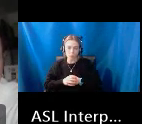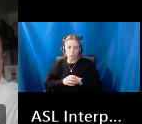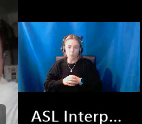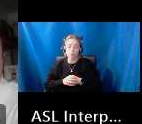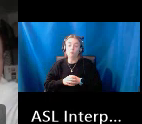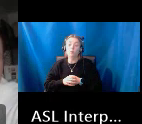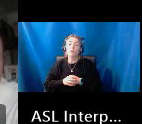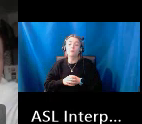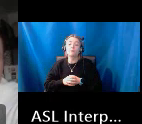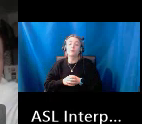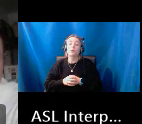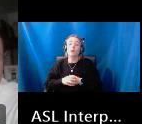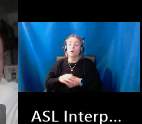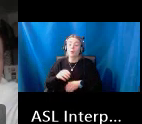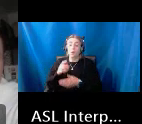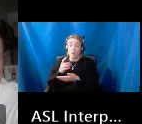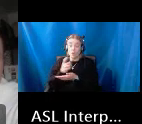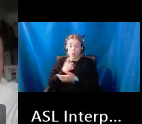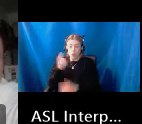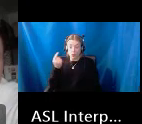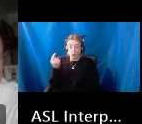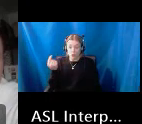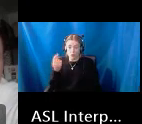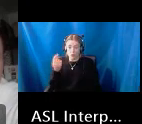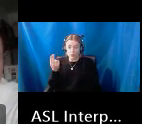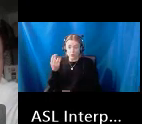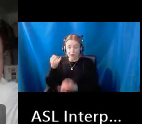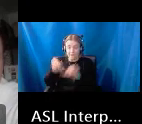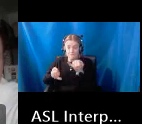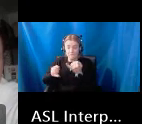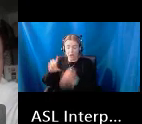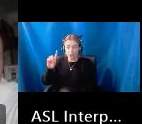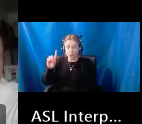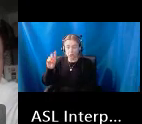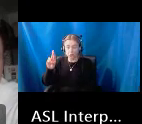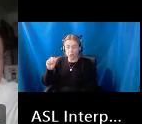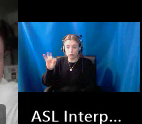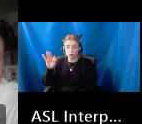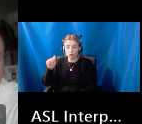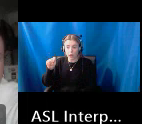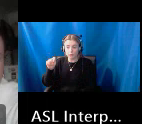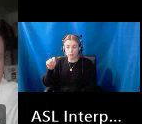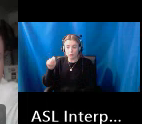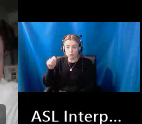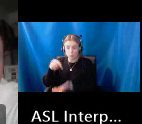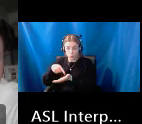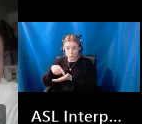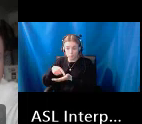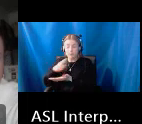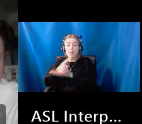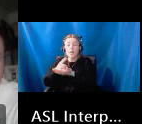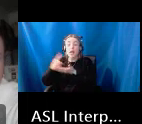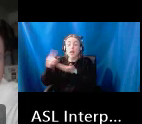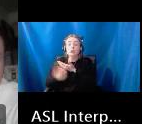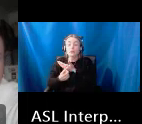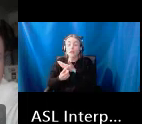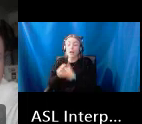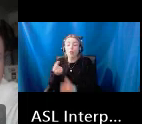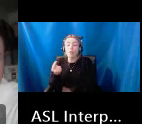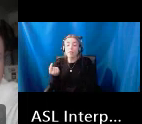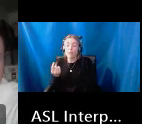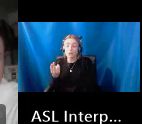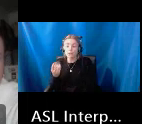draft of your analysis paper is due Thursday. Proposal is due the next Thursday. Okay.